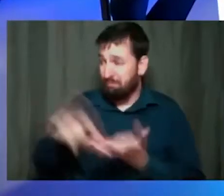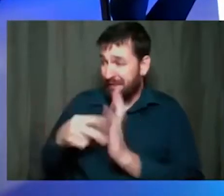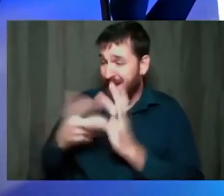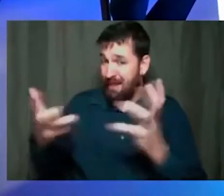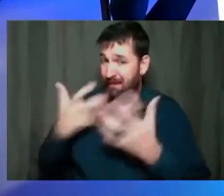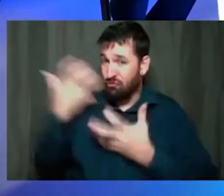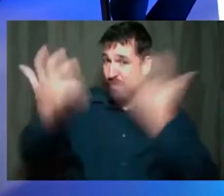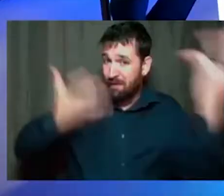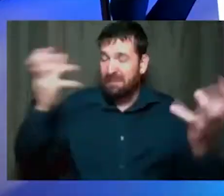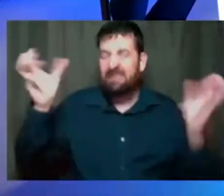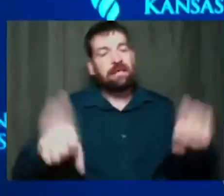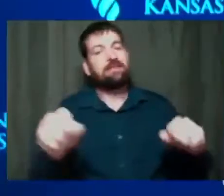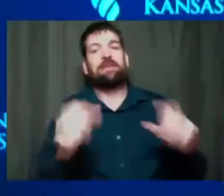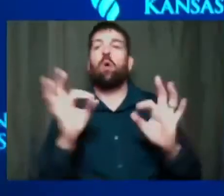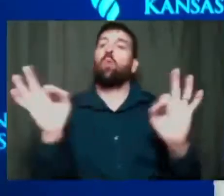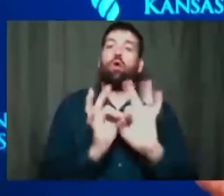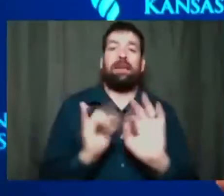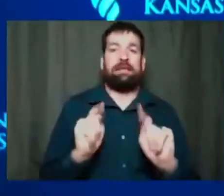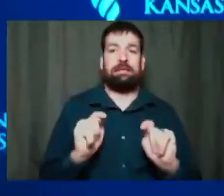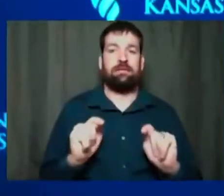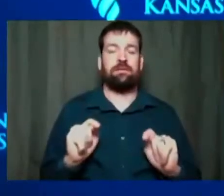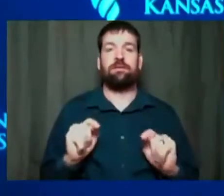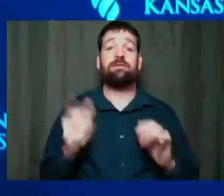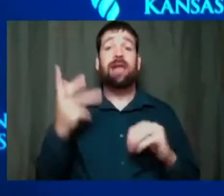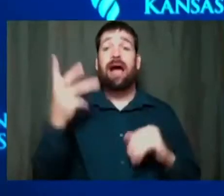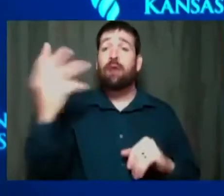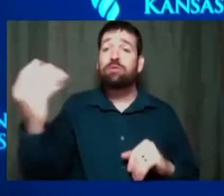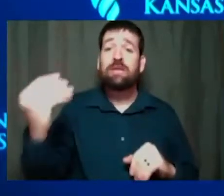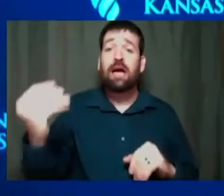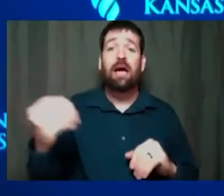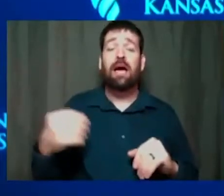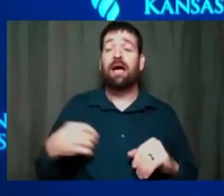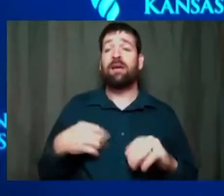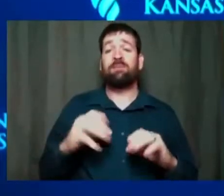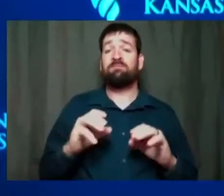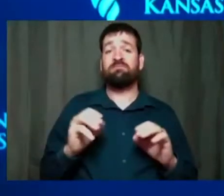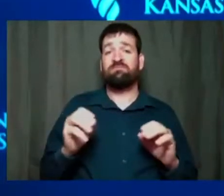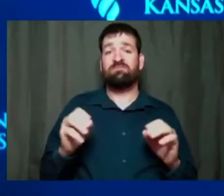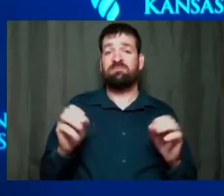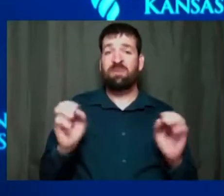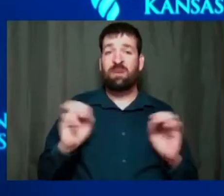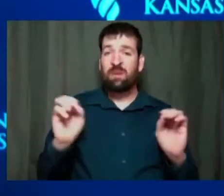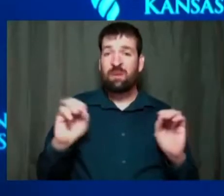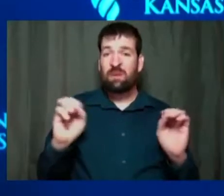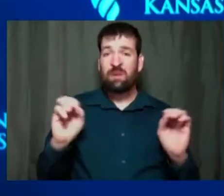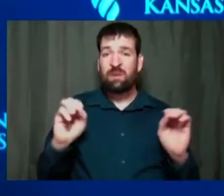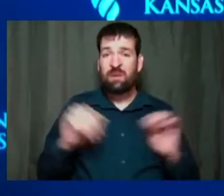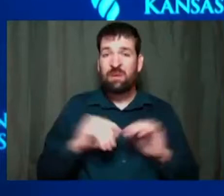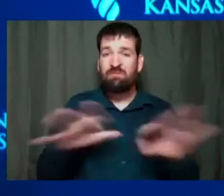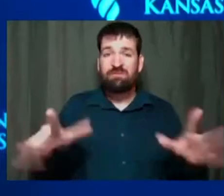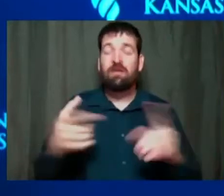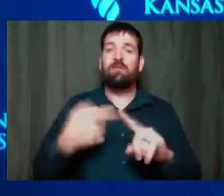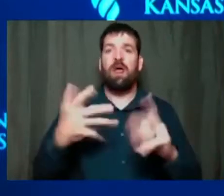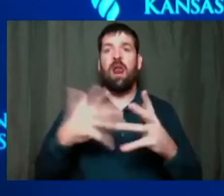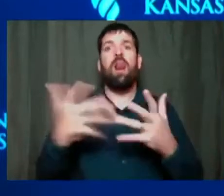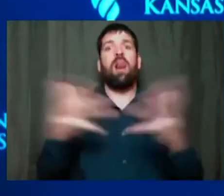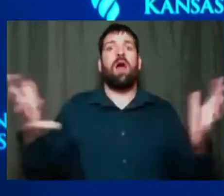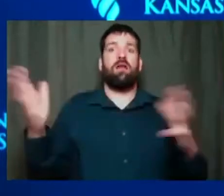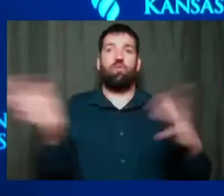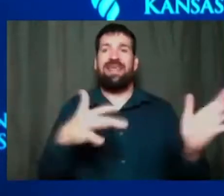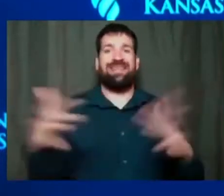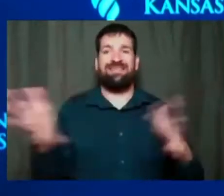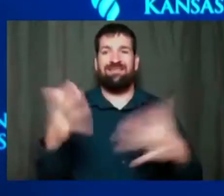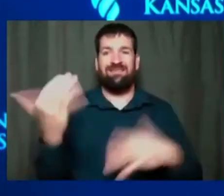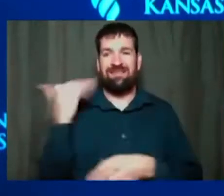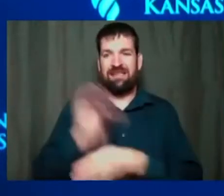it, and it was all outside, Yep. and there's just no outbreak coming from the parking lot or the stadium, and there were a lot of wind last night. So, man, I think we're all